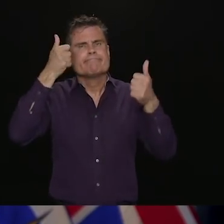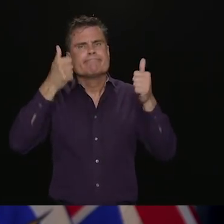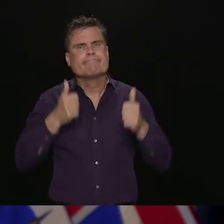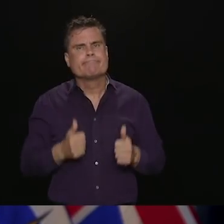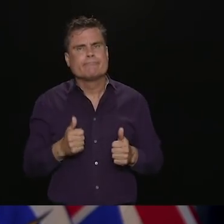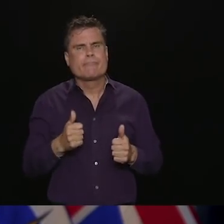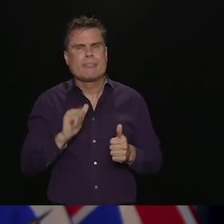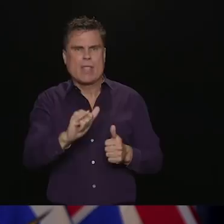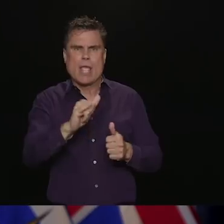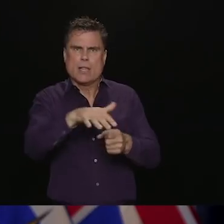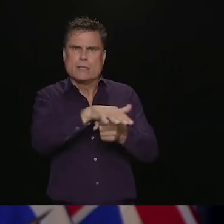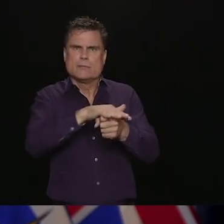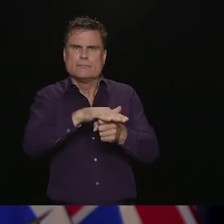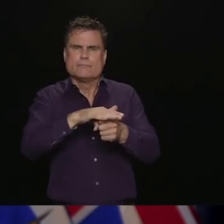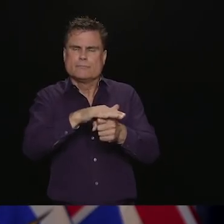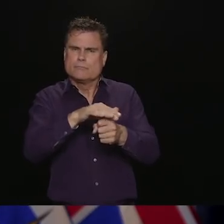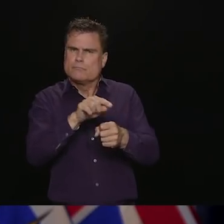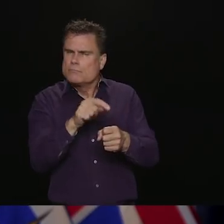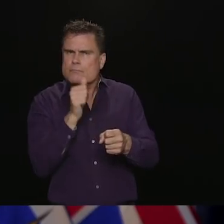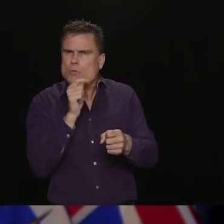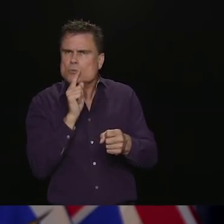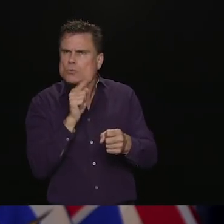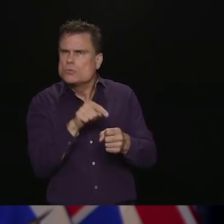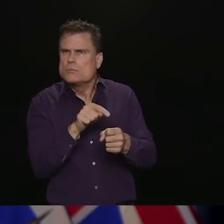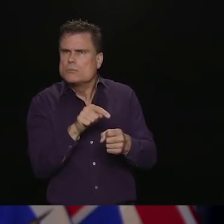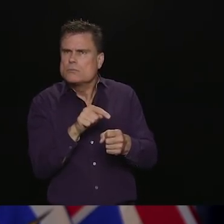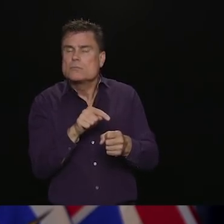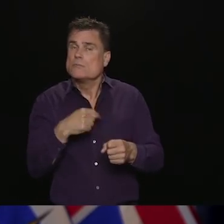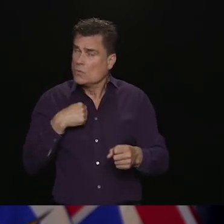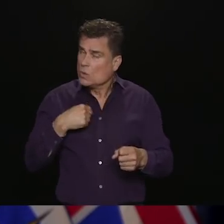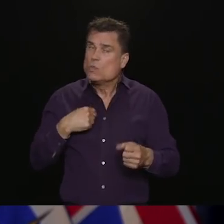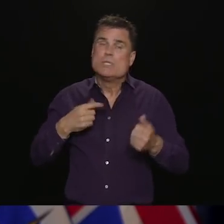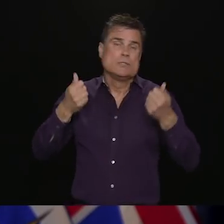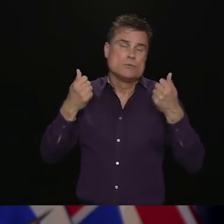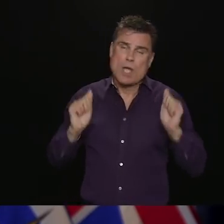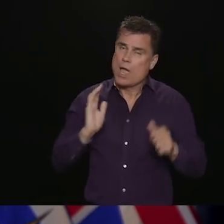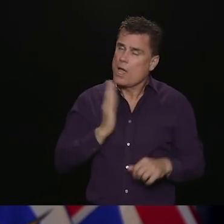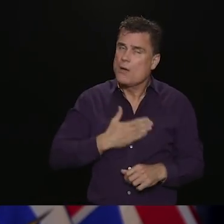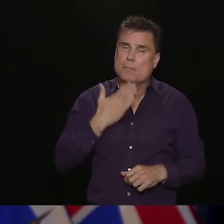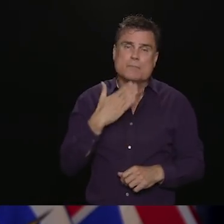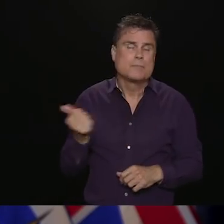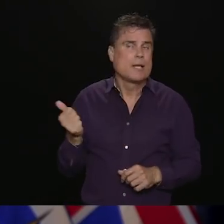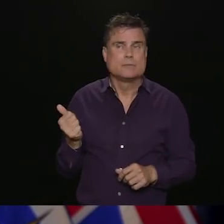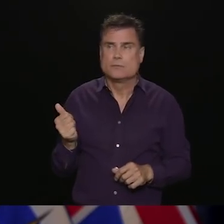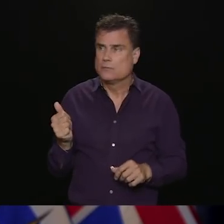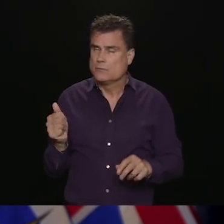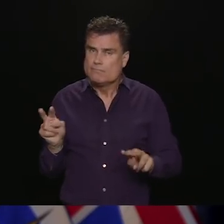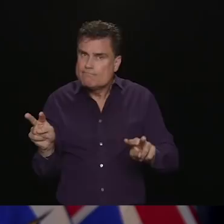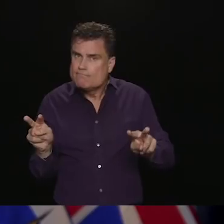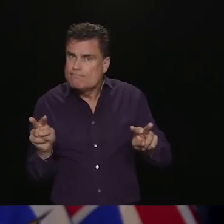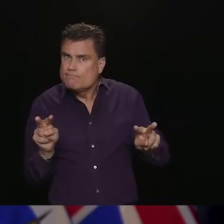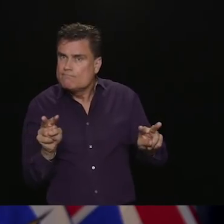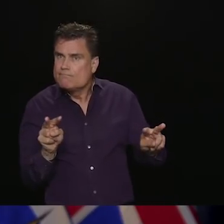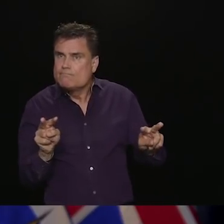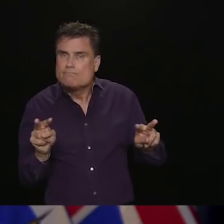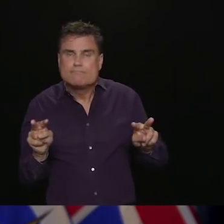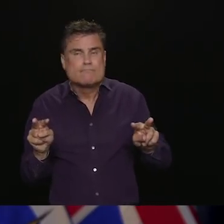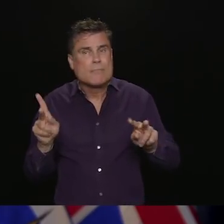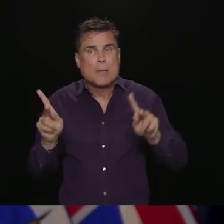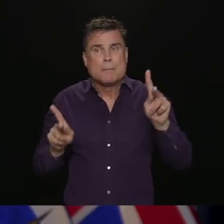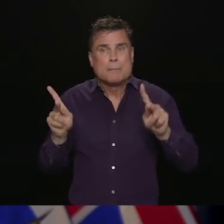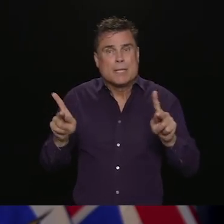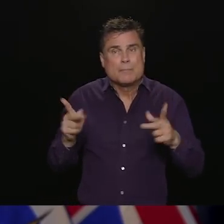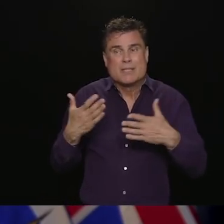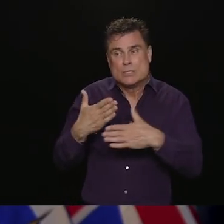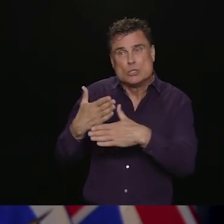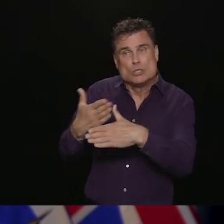the best to reduce the concentration of people in long-term care homes, and that has some of the challenges that